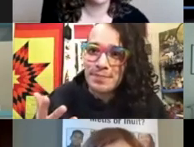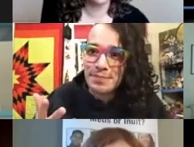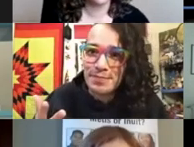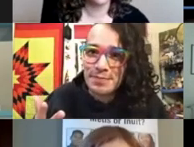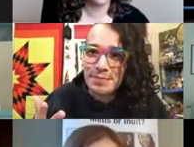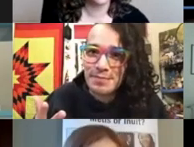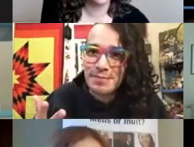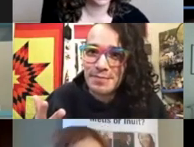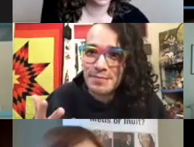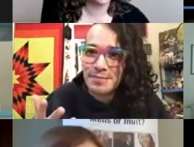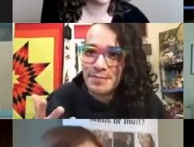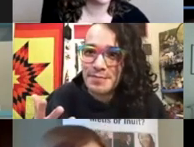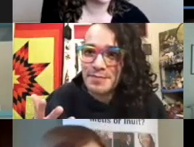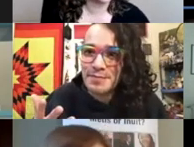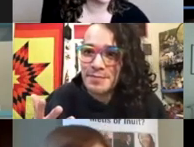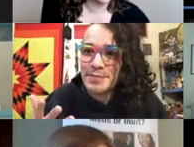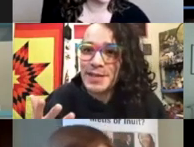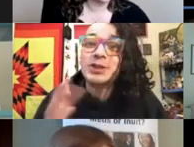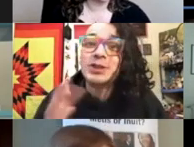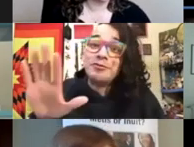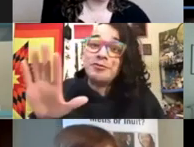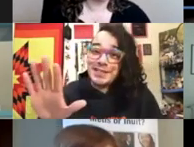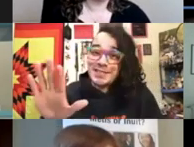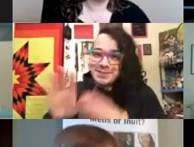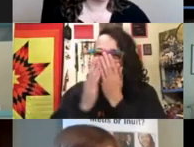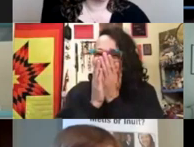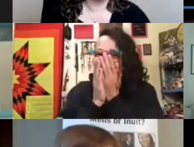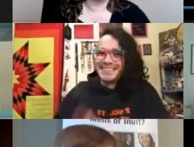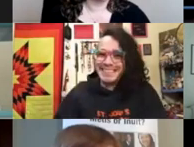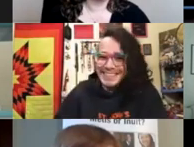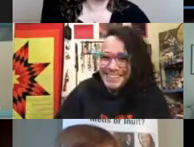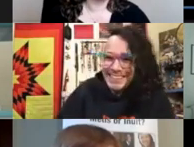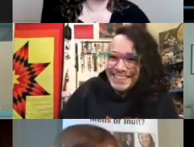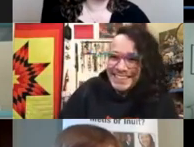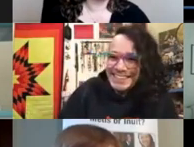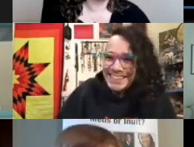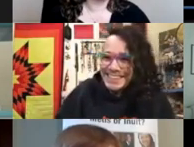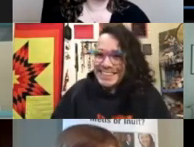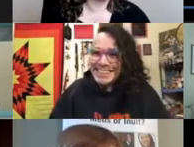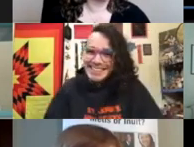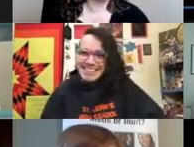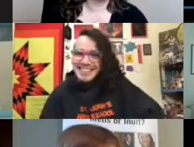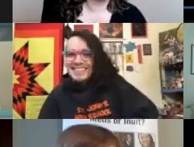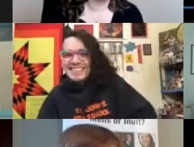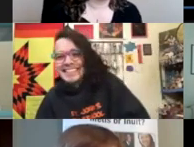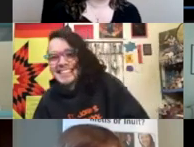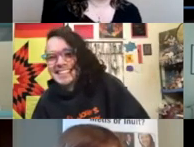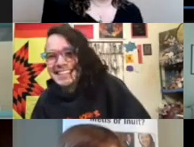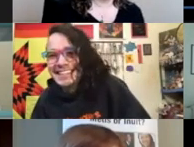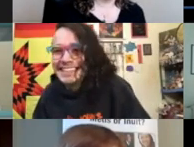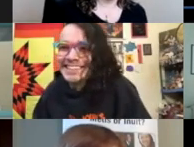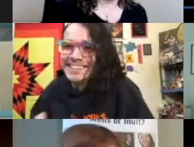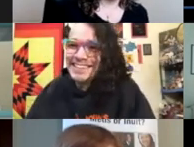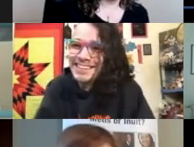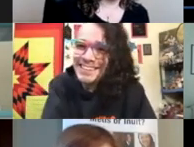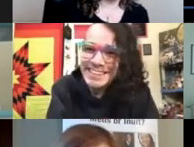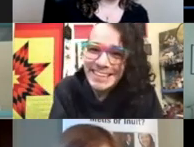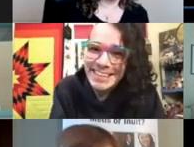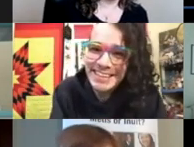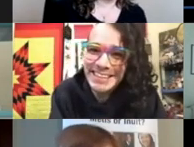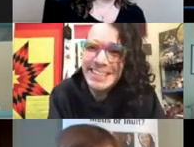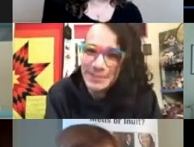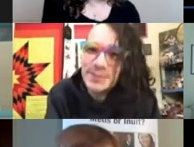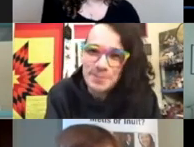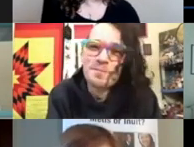Yes, exactly. Absolutely. It's sorry. Just, oh, no problem. I was going to say, I completely hear your frustration.